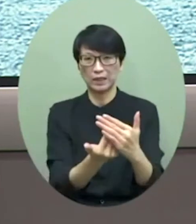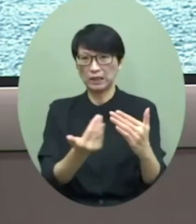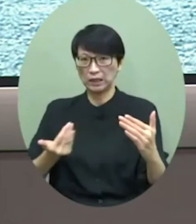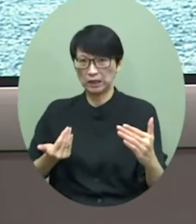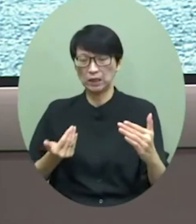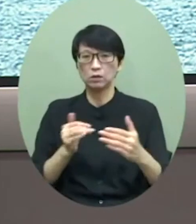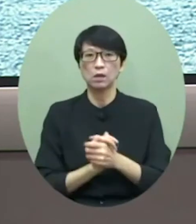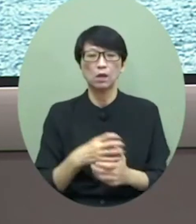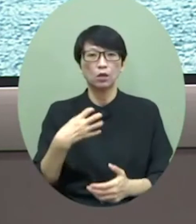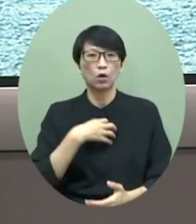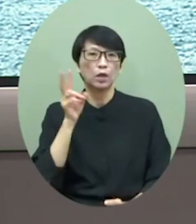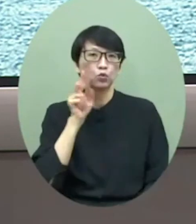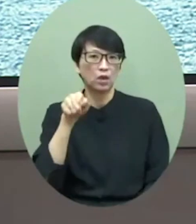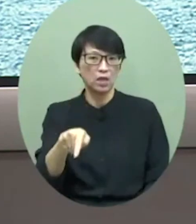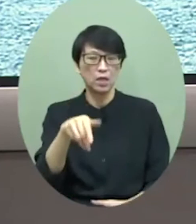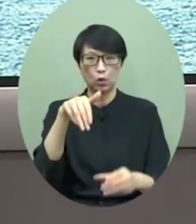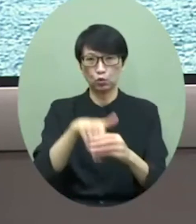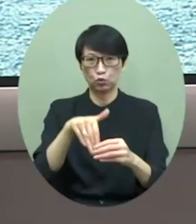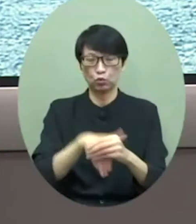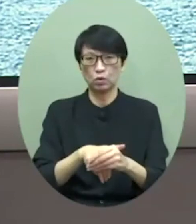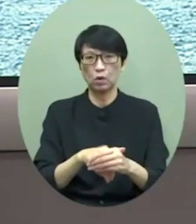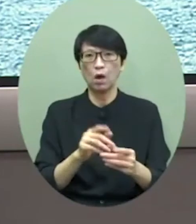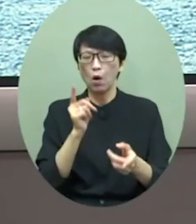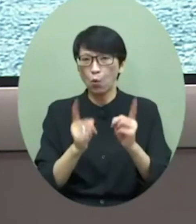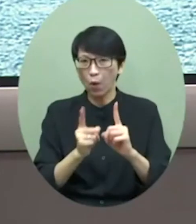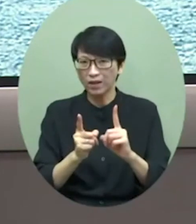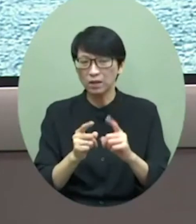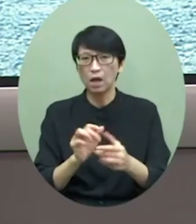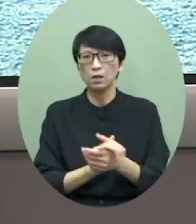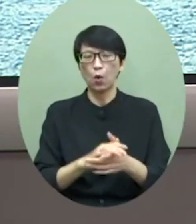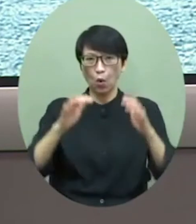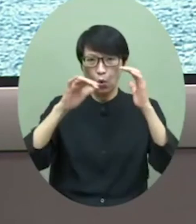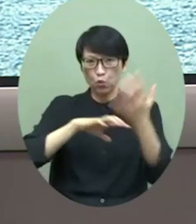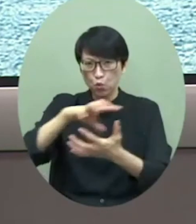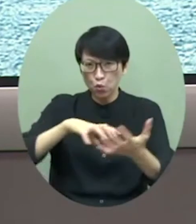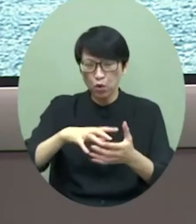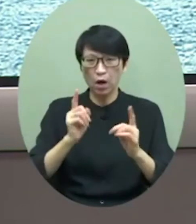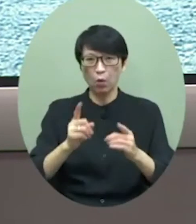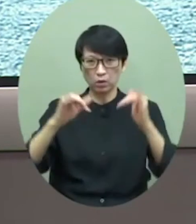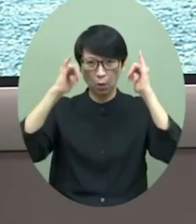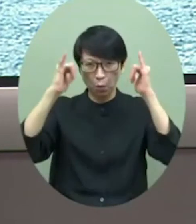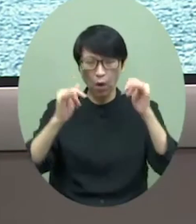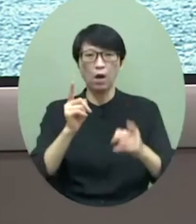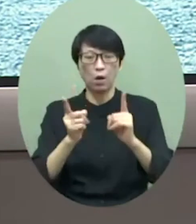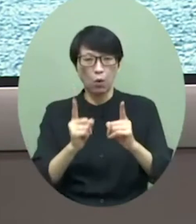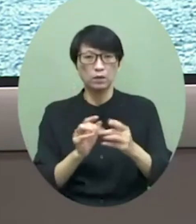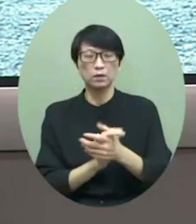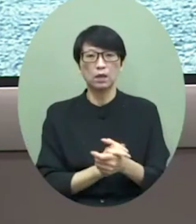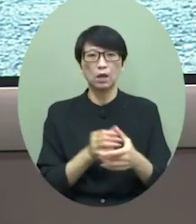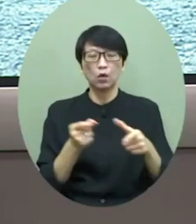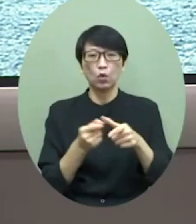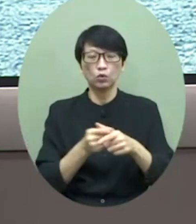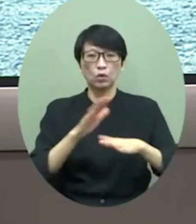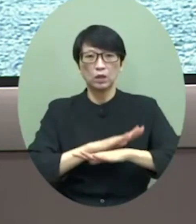44 bracket 1, the chief executive is given power to direct the postponement